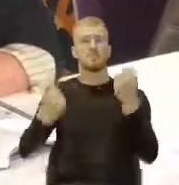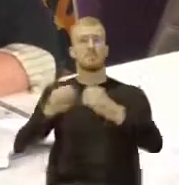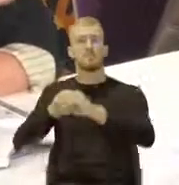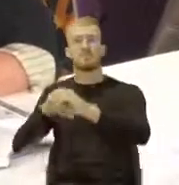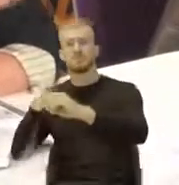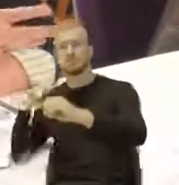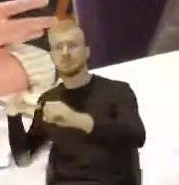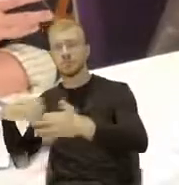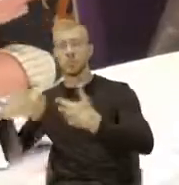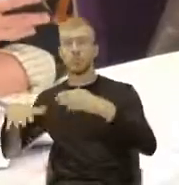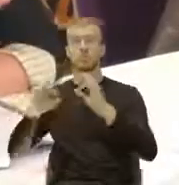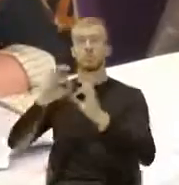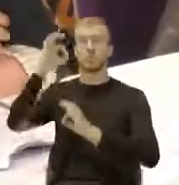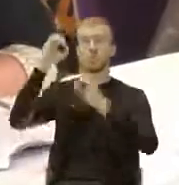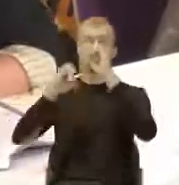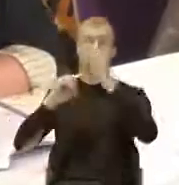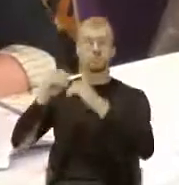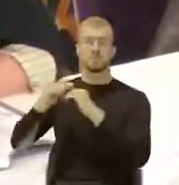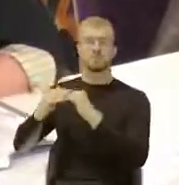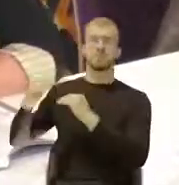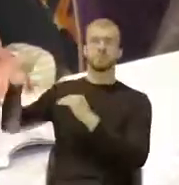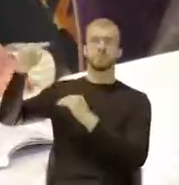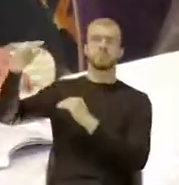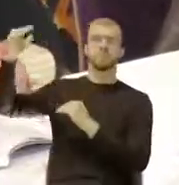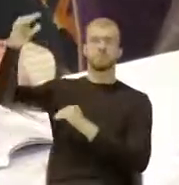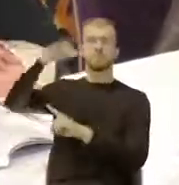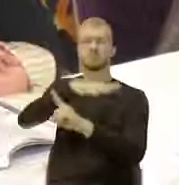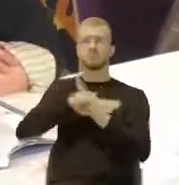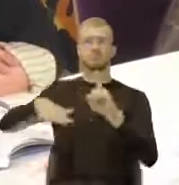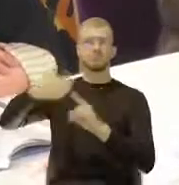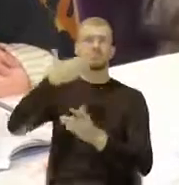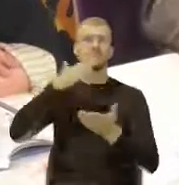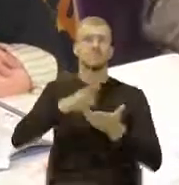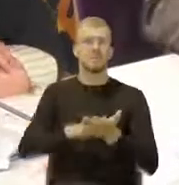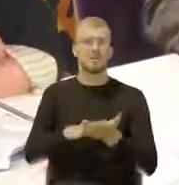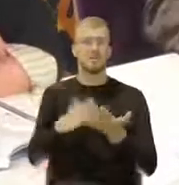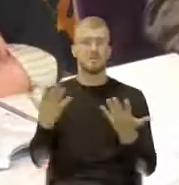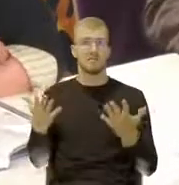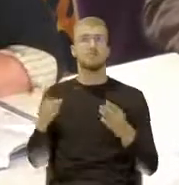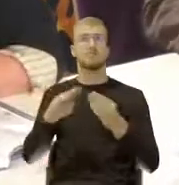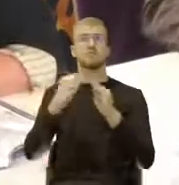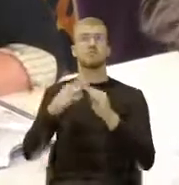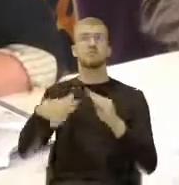from health sector as well. So we would like to work with OS. And the